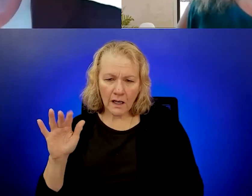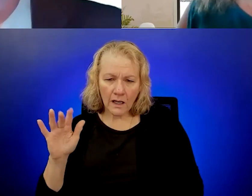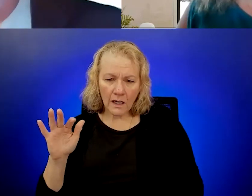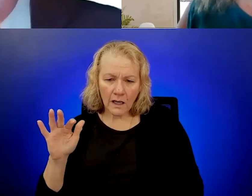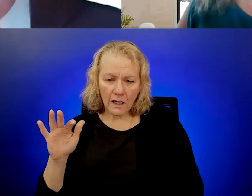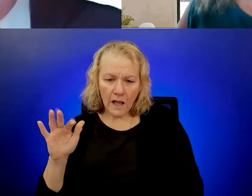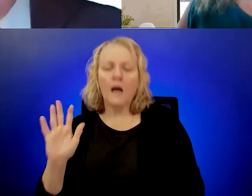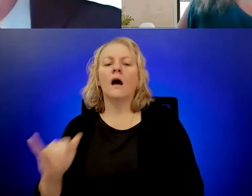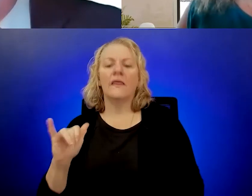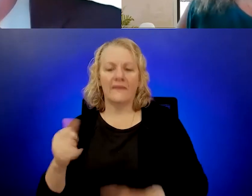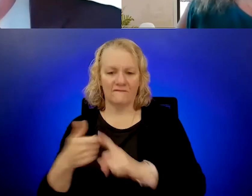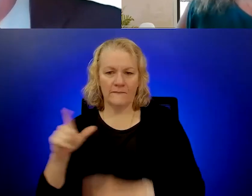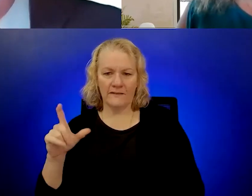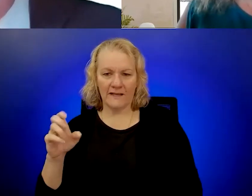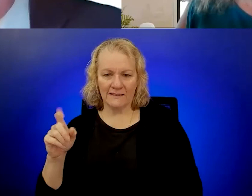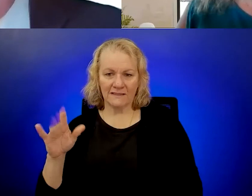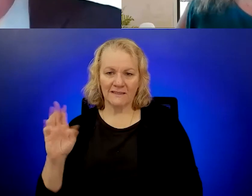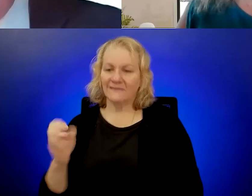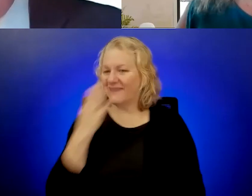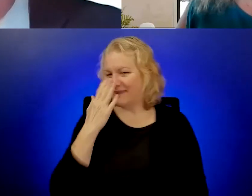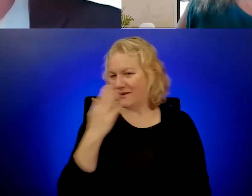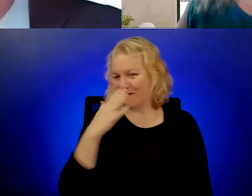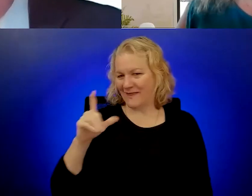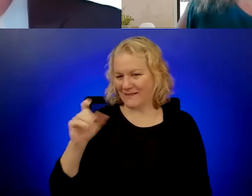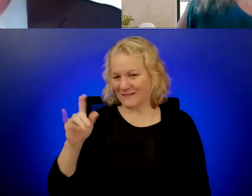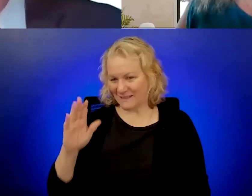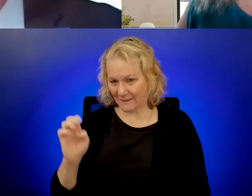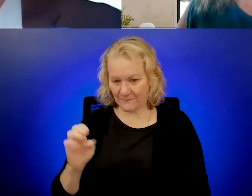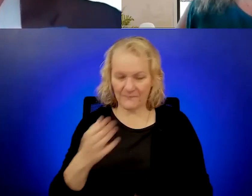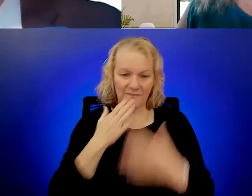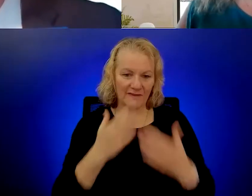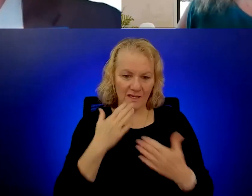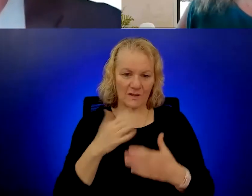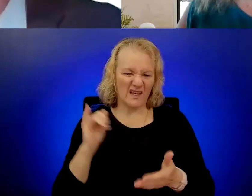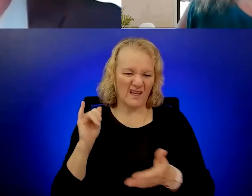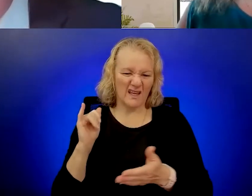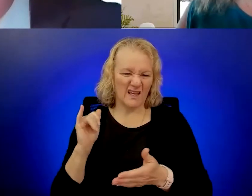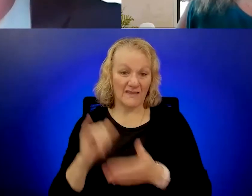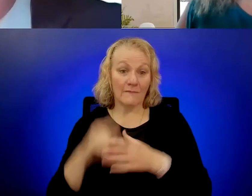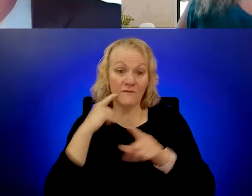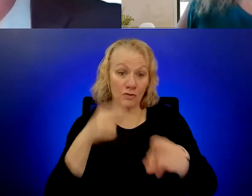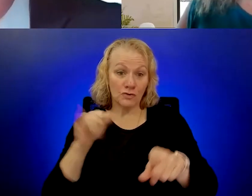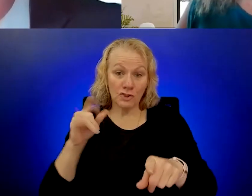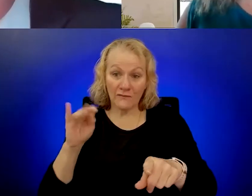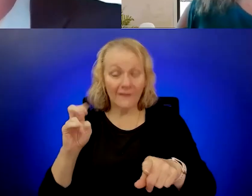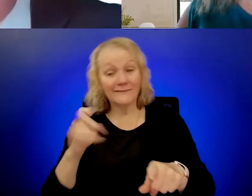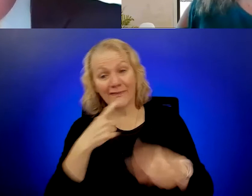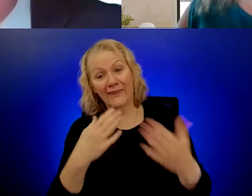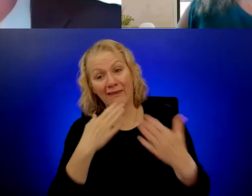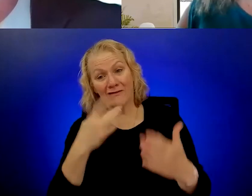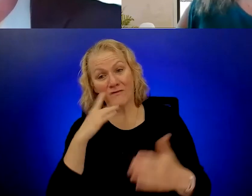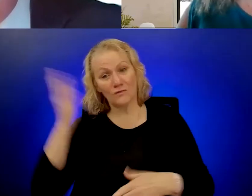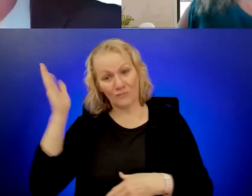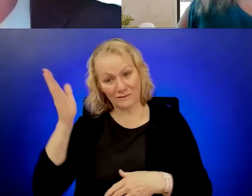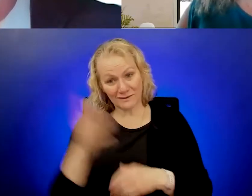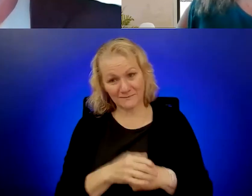And okay, that was from Leslie. Thank you, Leslie. Thank you. That was for you, Giovanni. Thanking you for doing the presentation from Leslie.